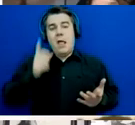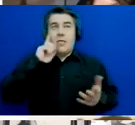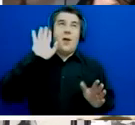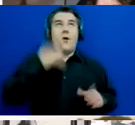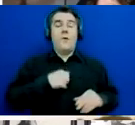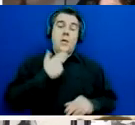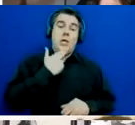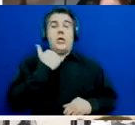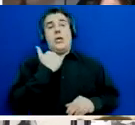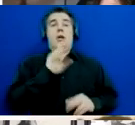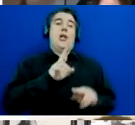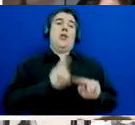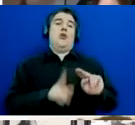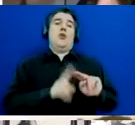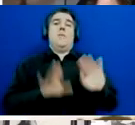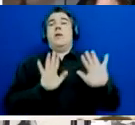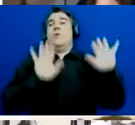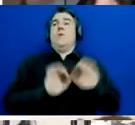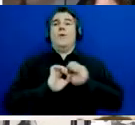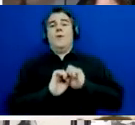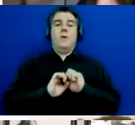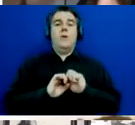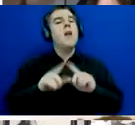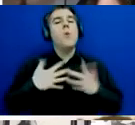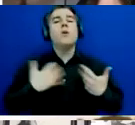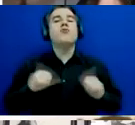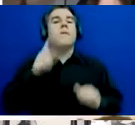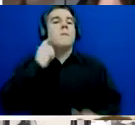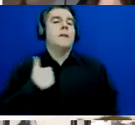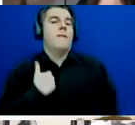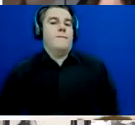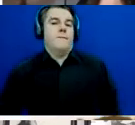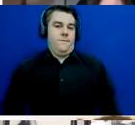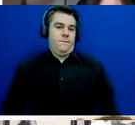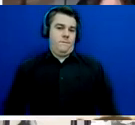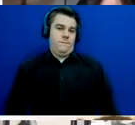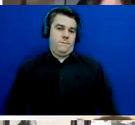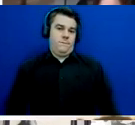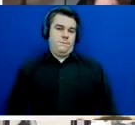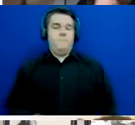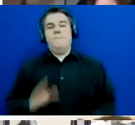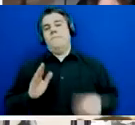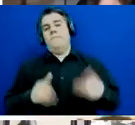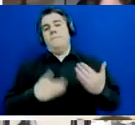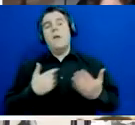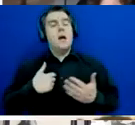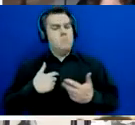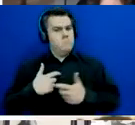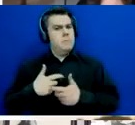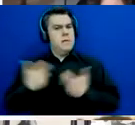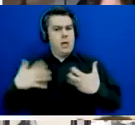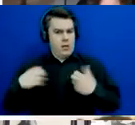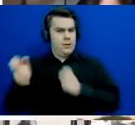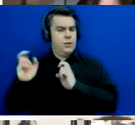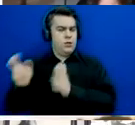and lose weight with me and stuff like that. But I just wanted to try it for myself. And then I had some major health issues that